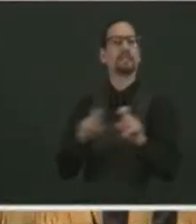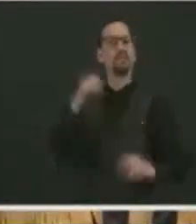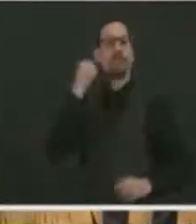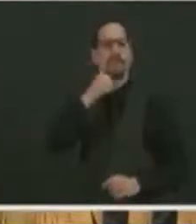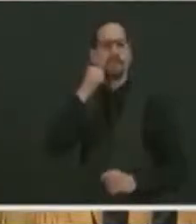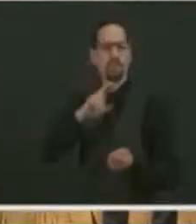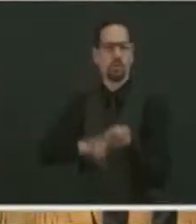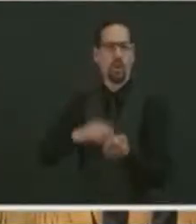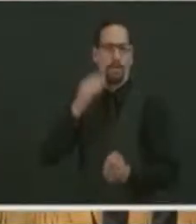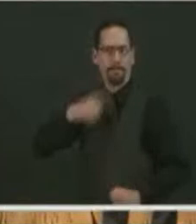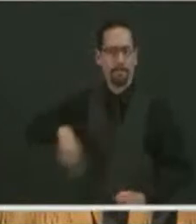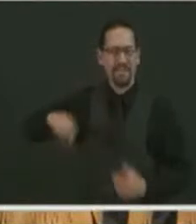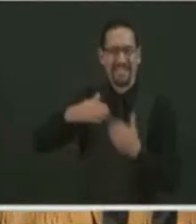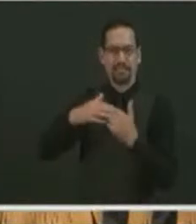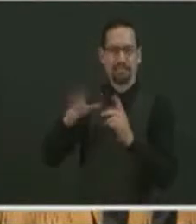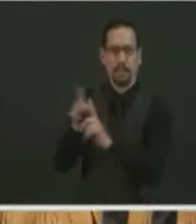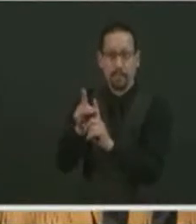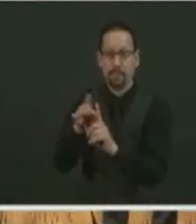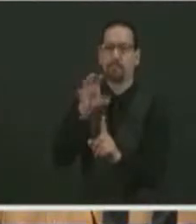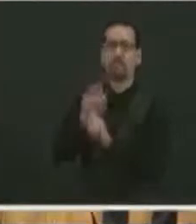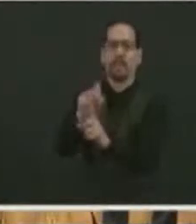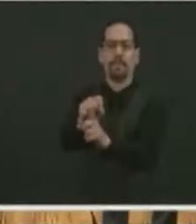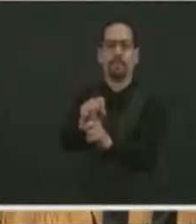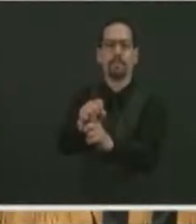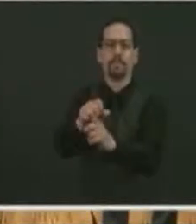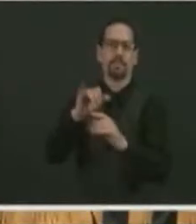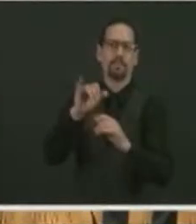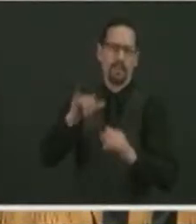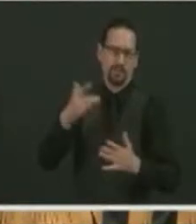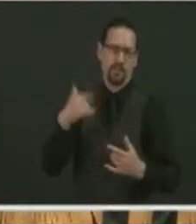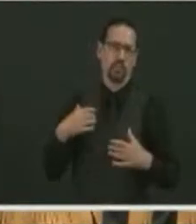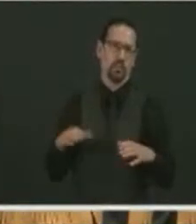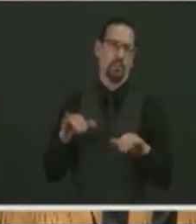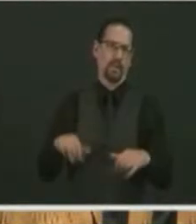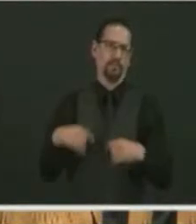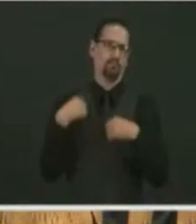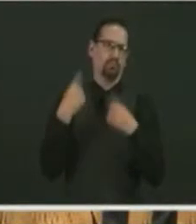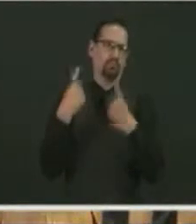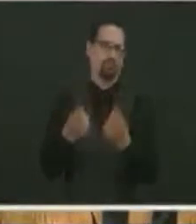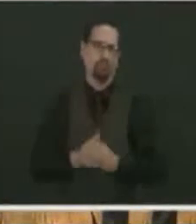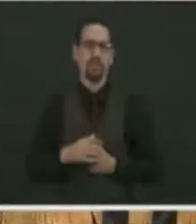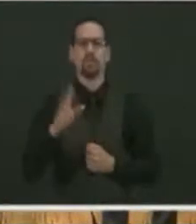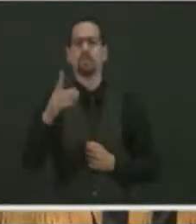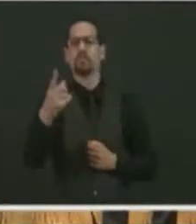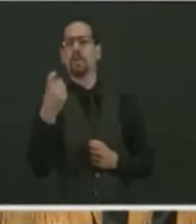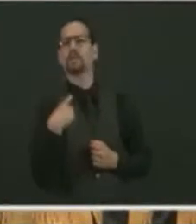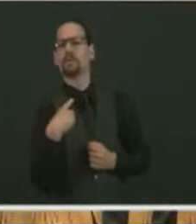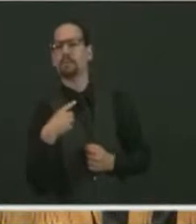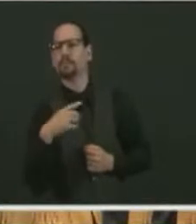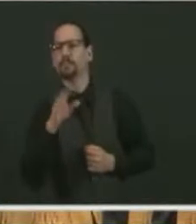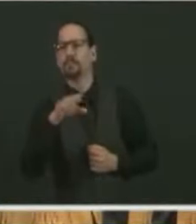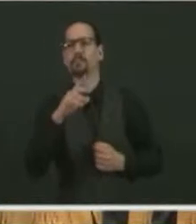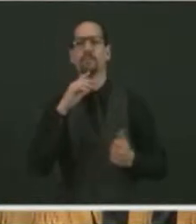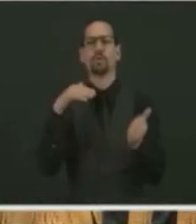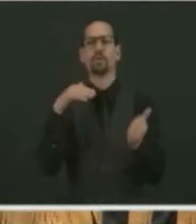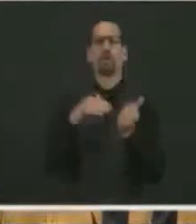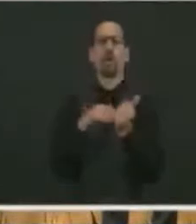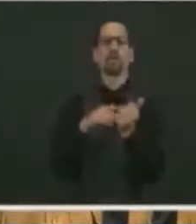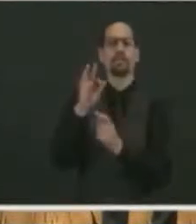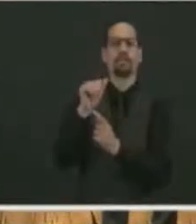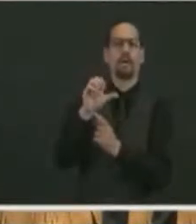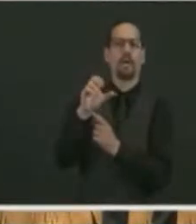And I guess this speaks for the governor and Dr. Scott. So would you say that Dr. Fauci is still a primary source for